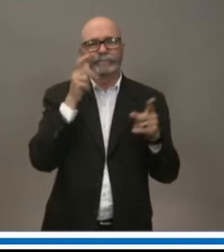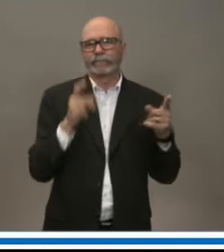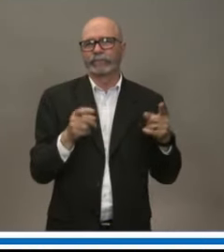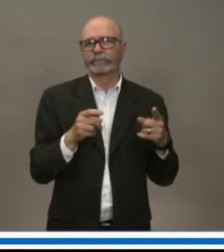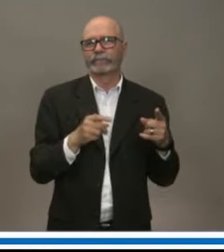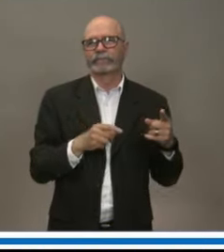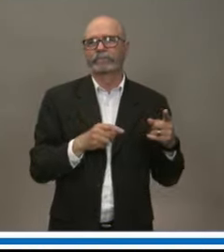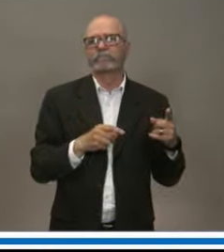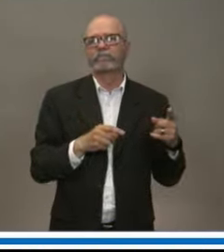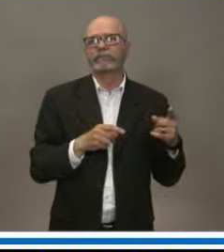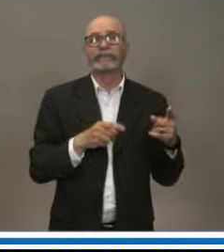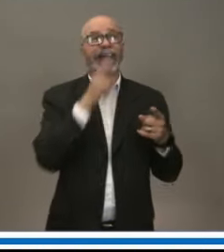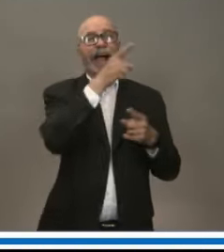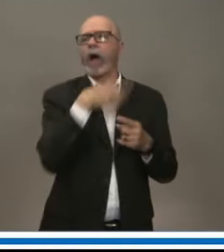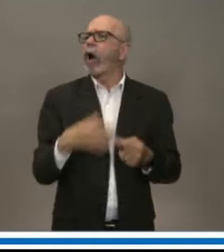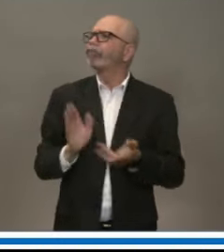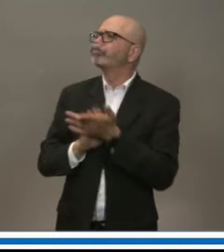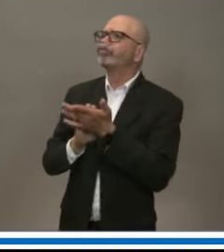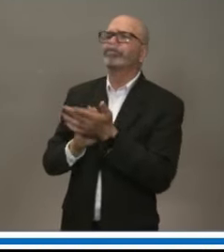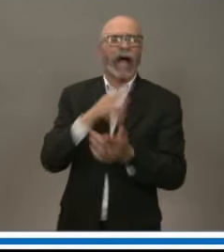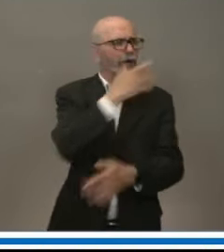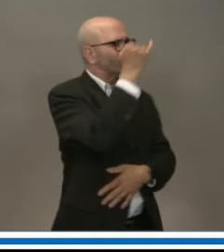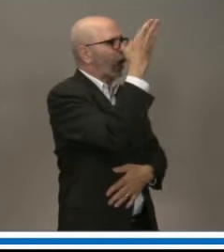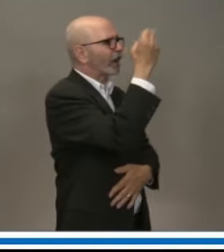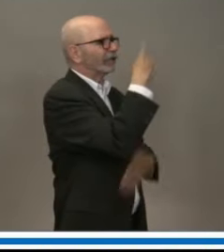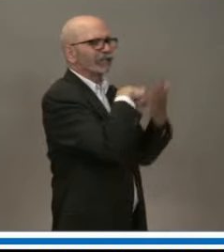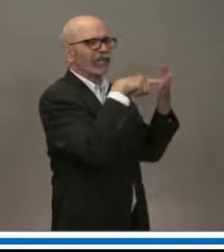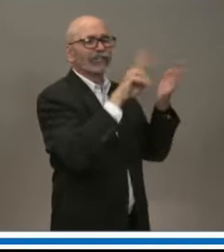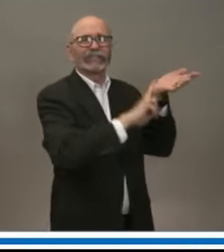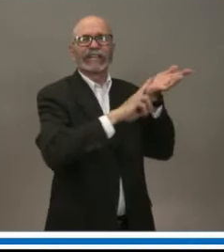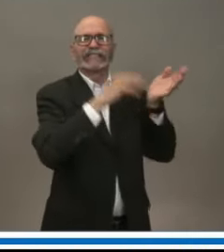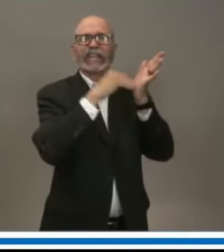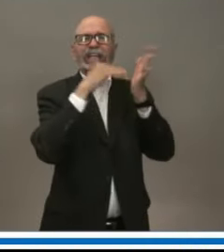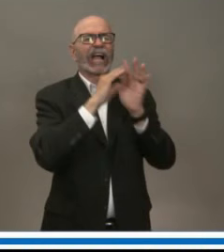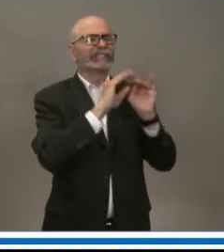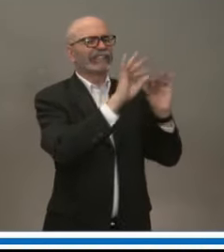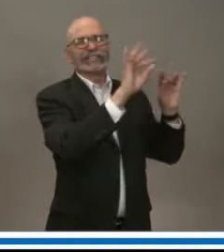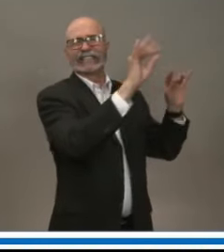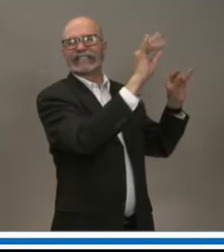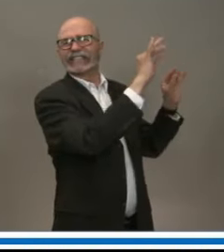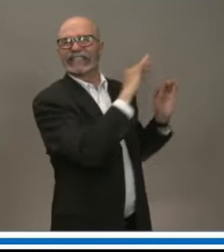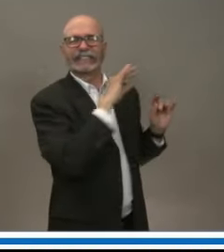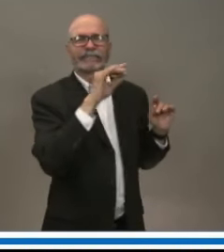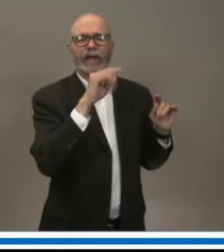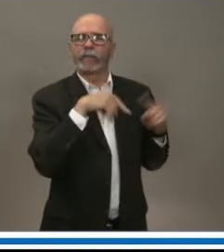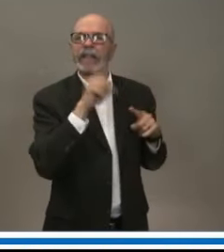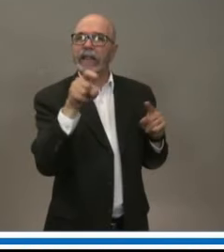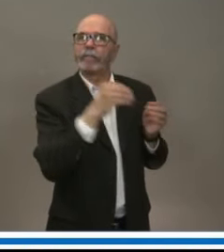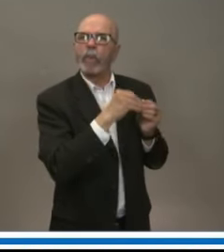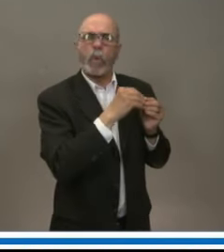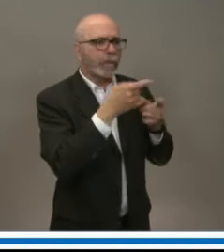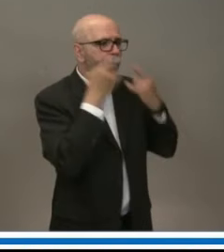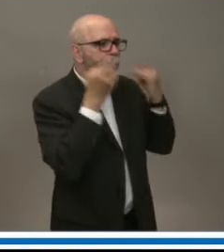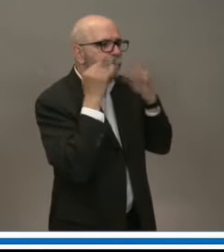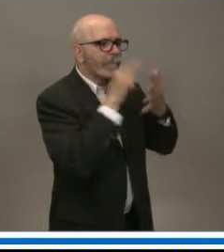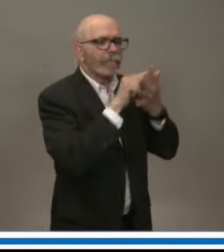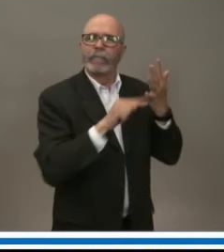work, why they cannot decide from themselves if they need extra protection? Well,